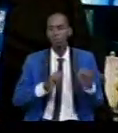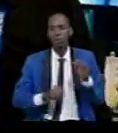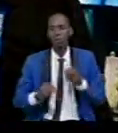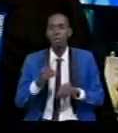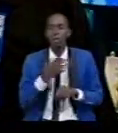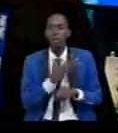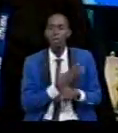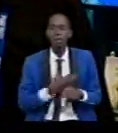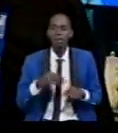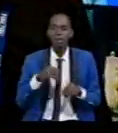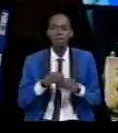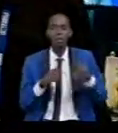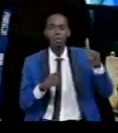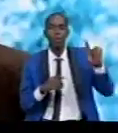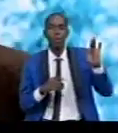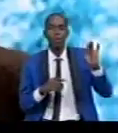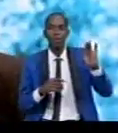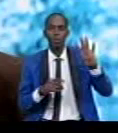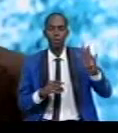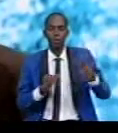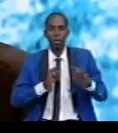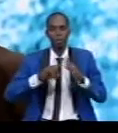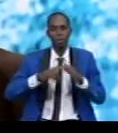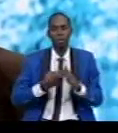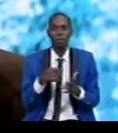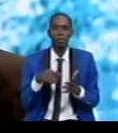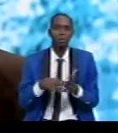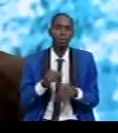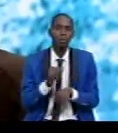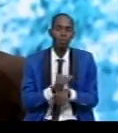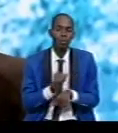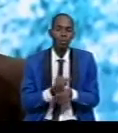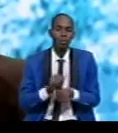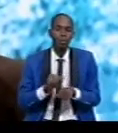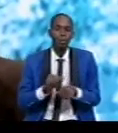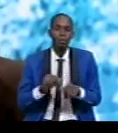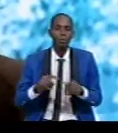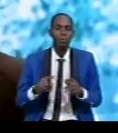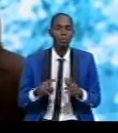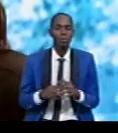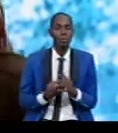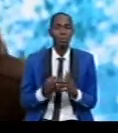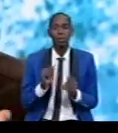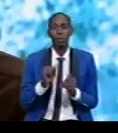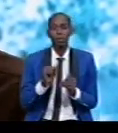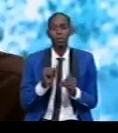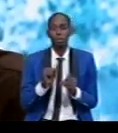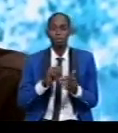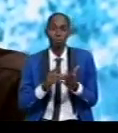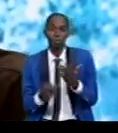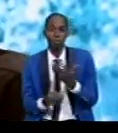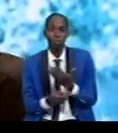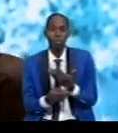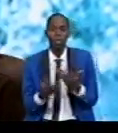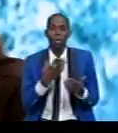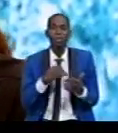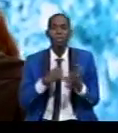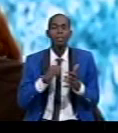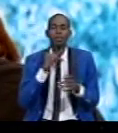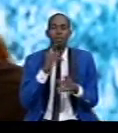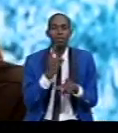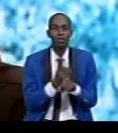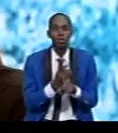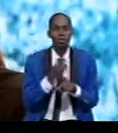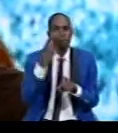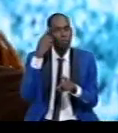in 1994, I started a business called Higher Standard Praise Systems. Okay. And it was solely, the main focus was